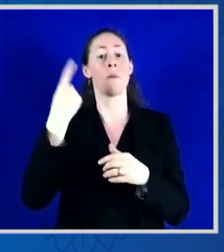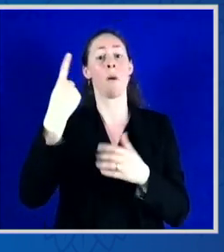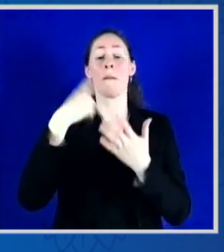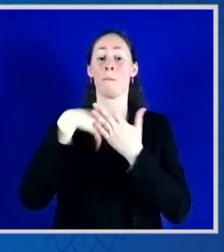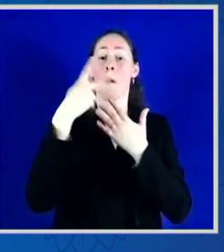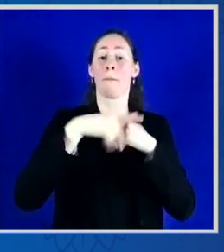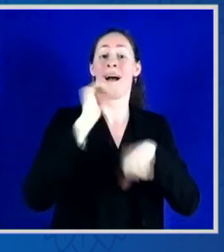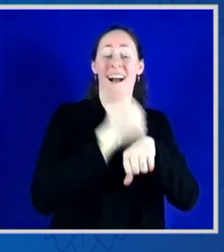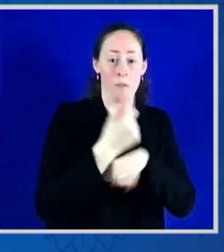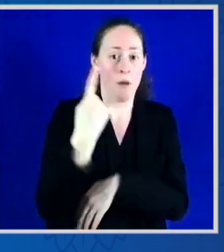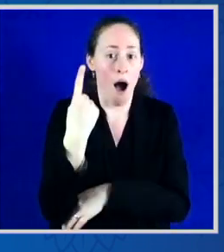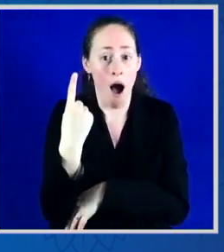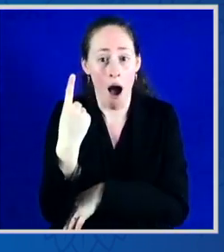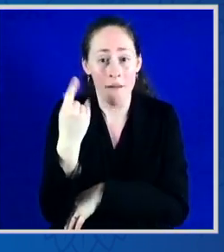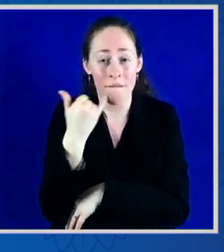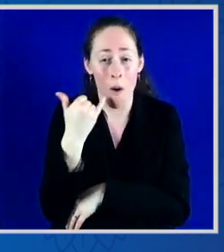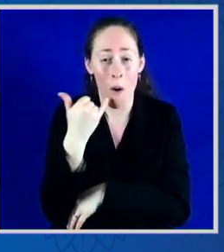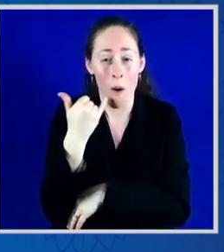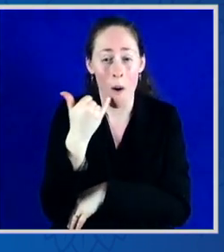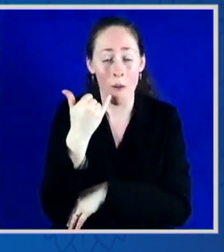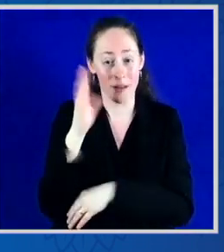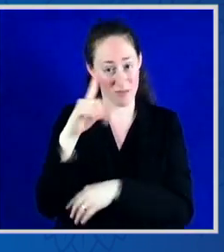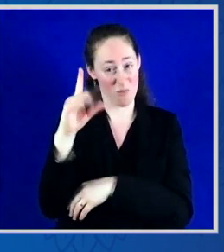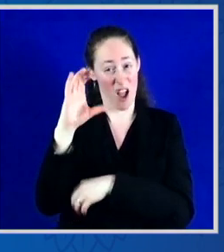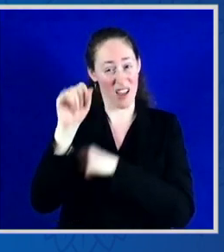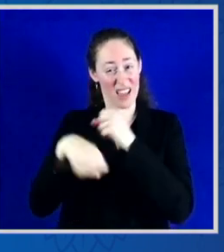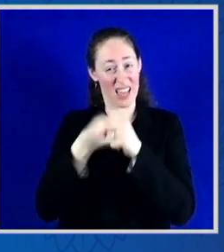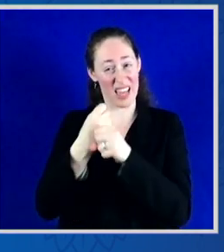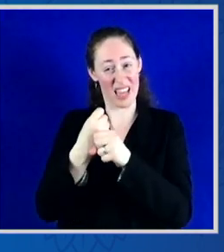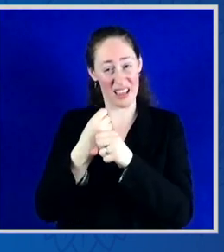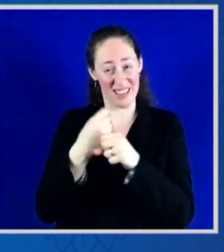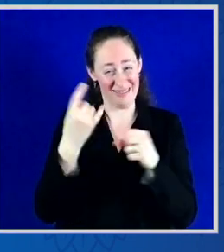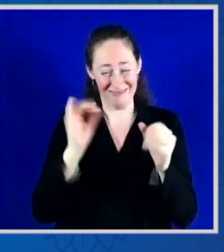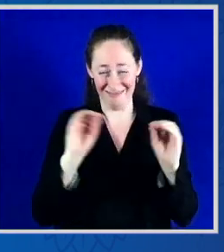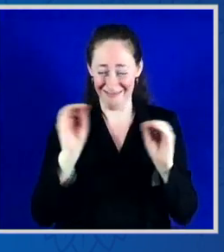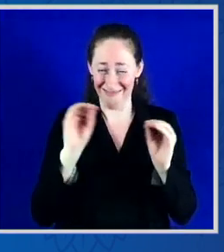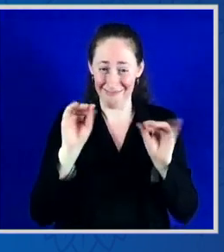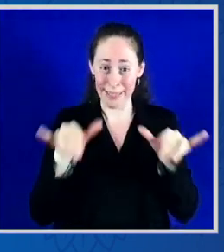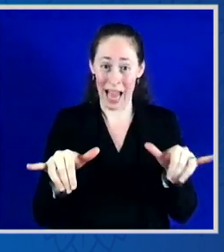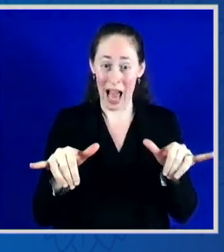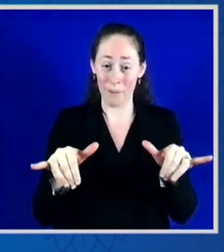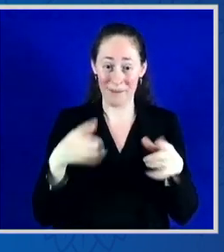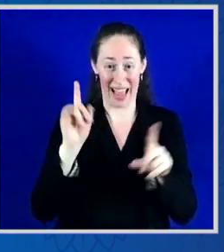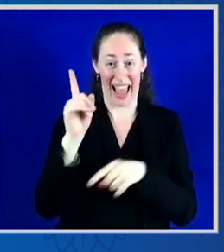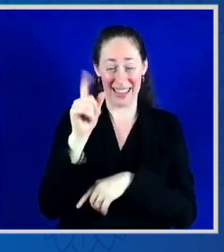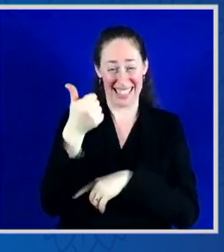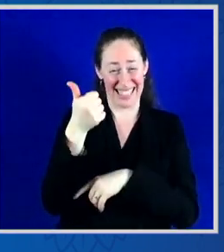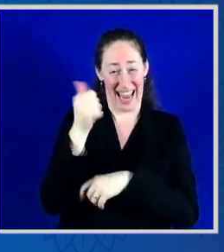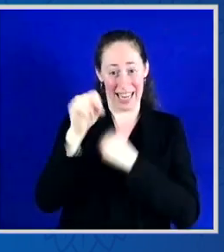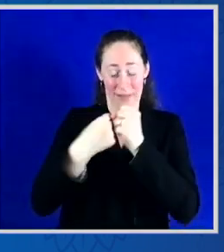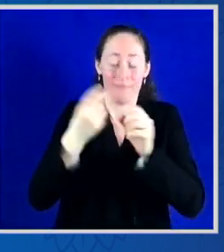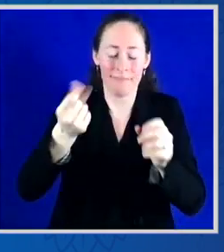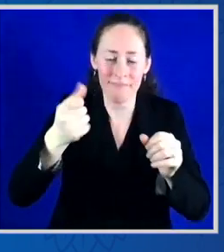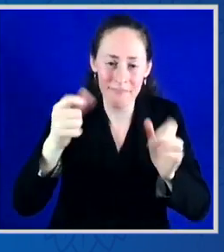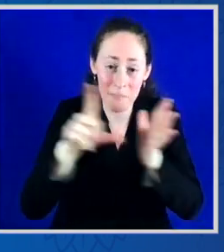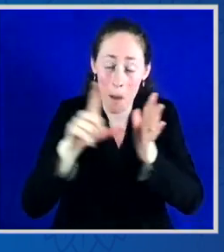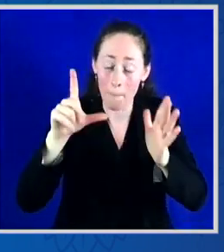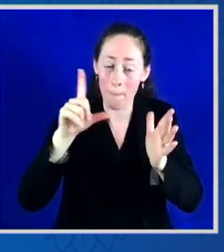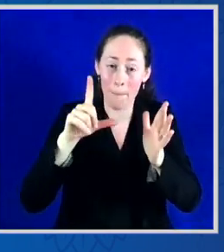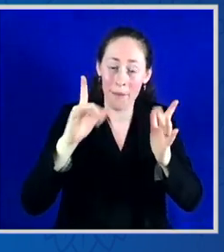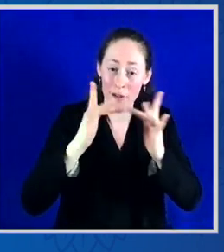100 years of telephones has not brought the same change as just a decade of broadband. We need to bring this broadband forward